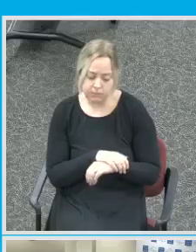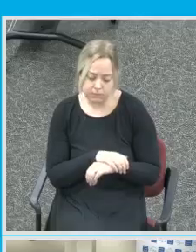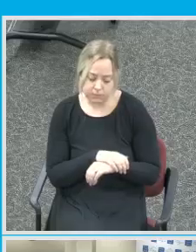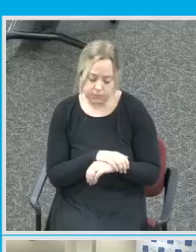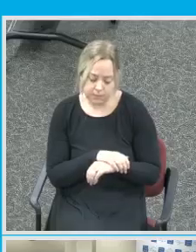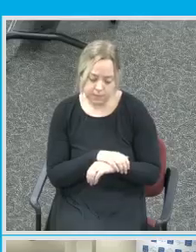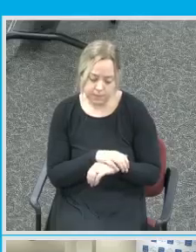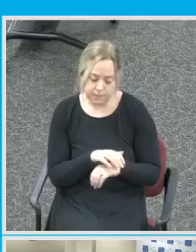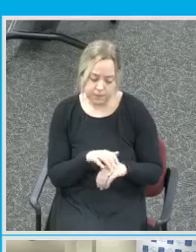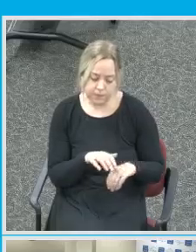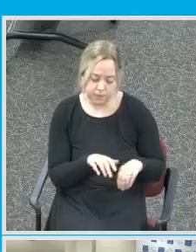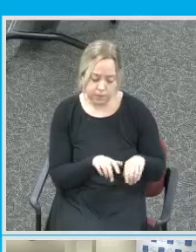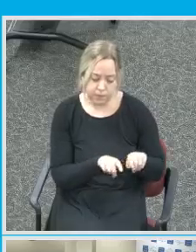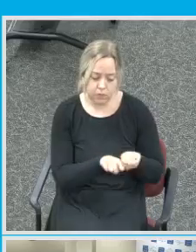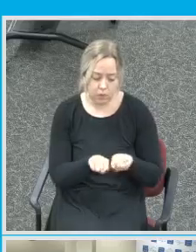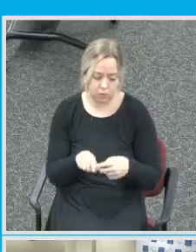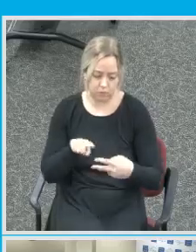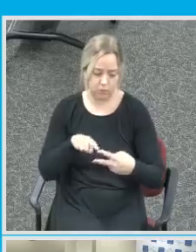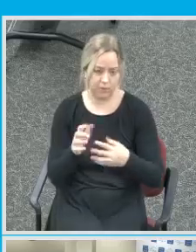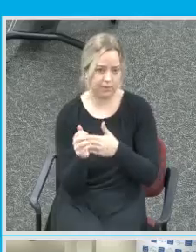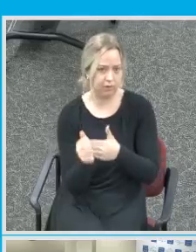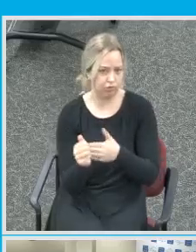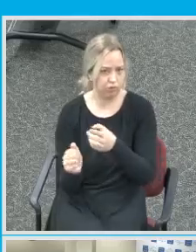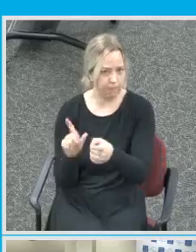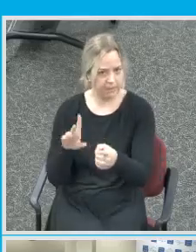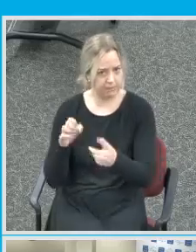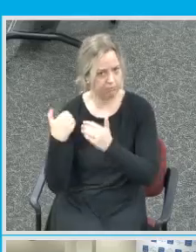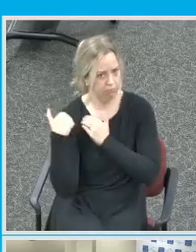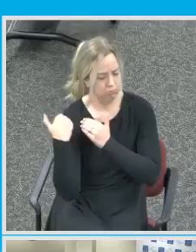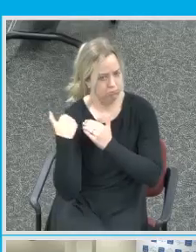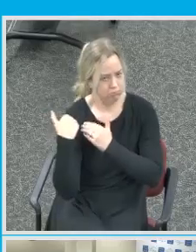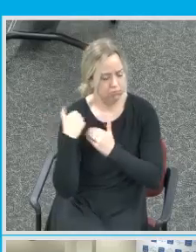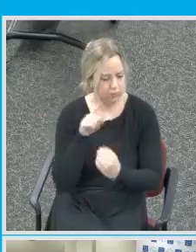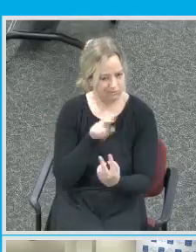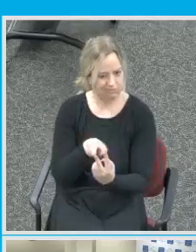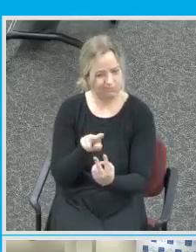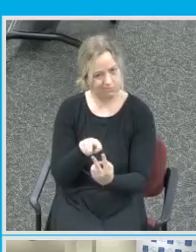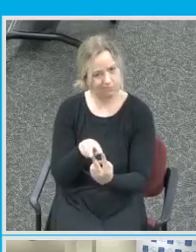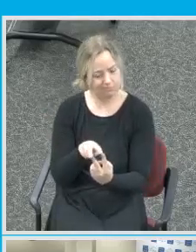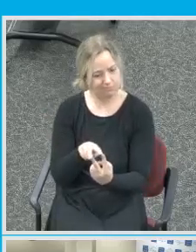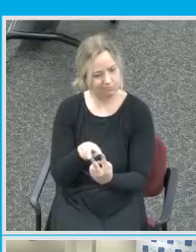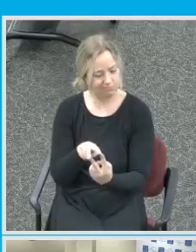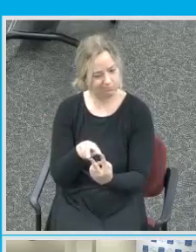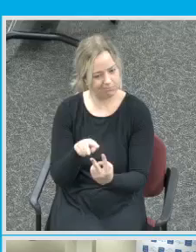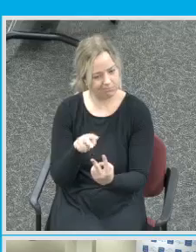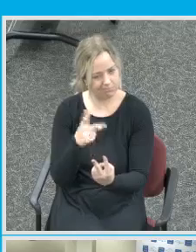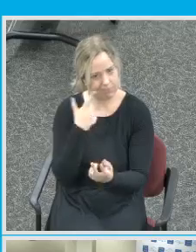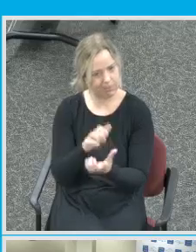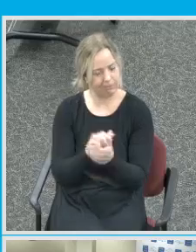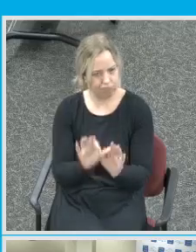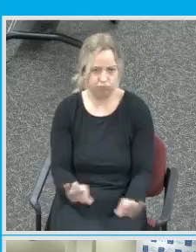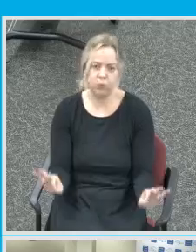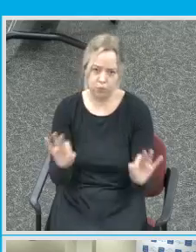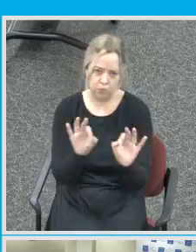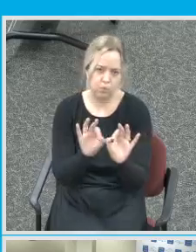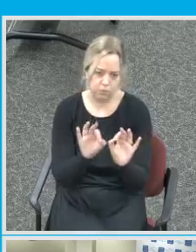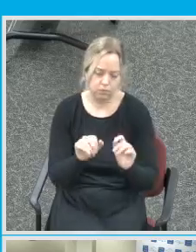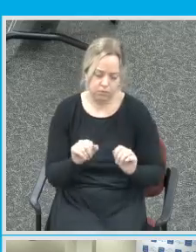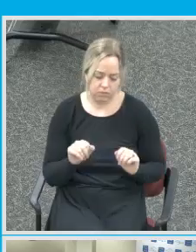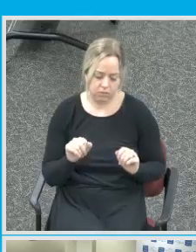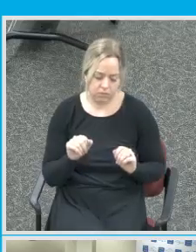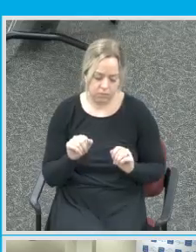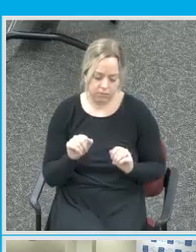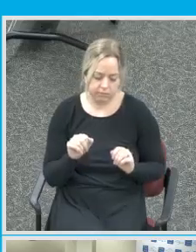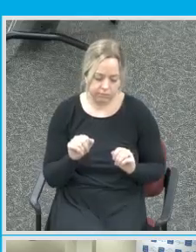then leadership accountability. Those are both things that I think are critical when we talk